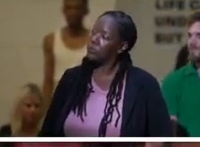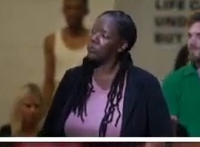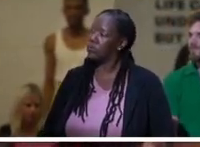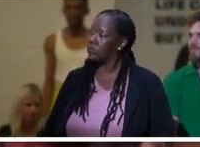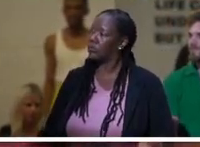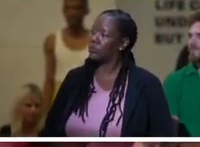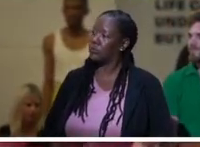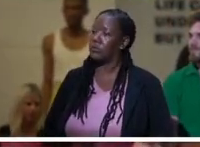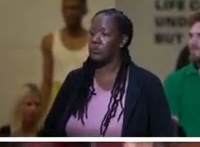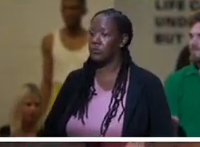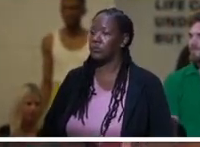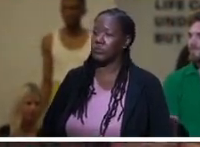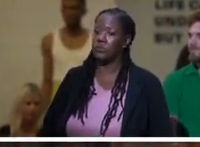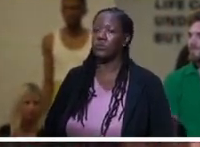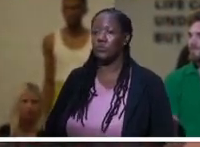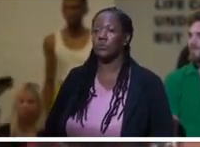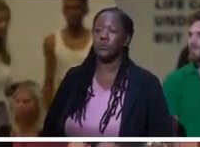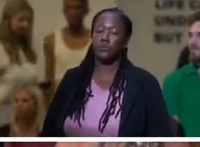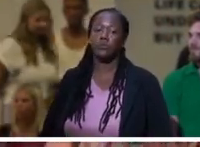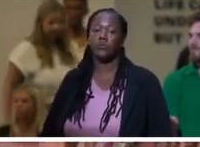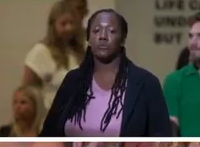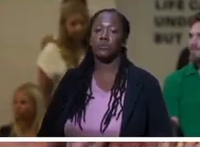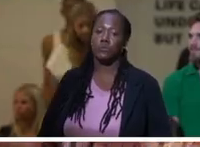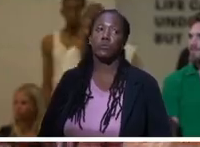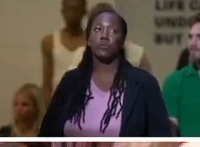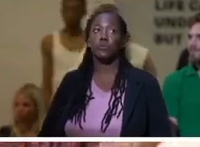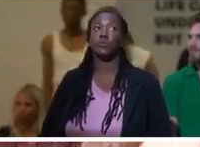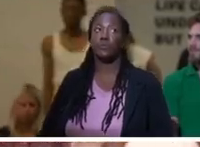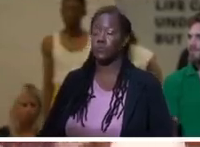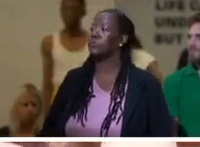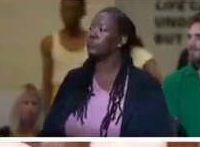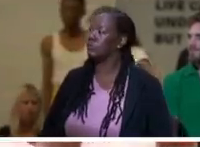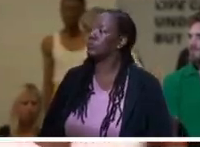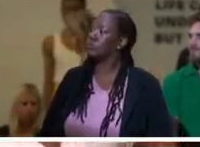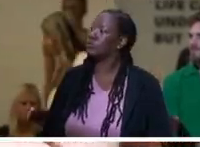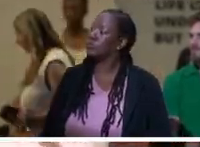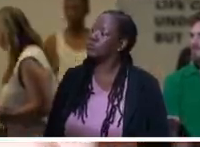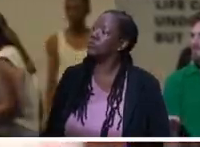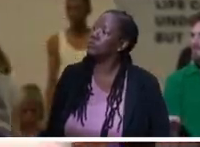all I really wanna be is an icon or a statement. No, it's legendary.